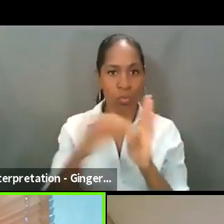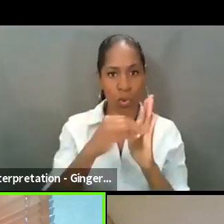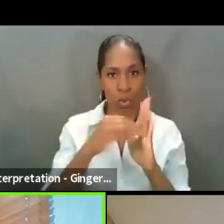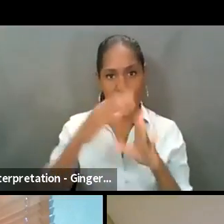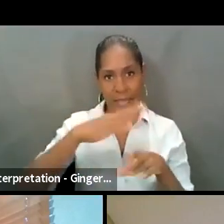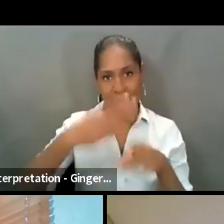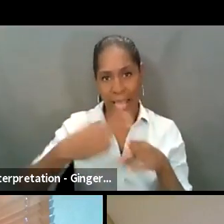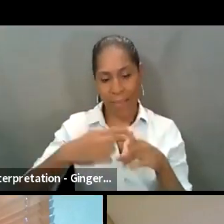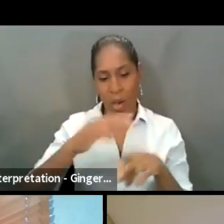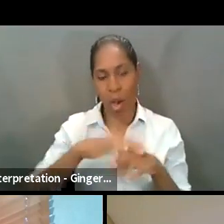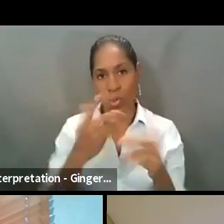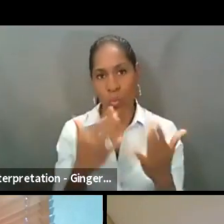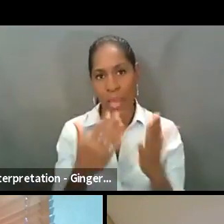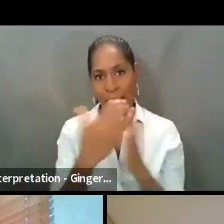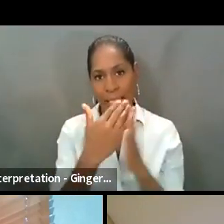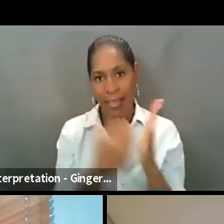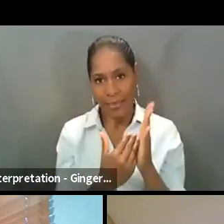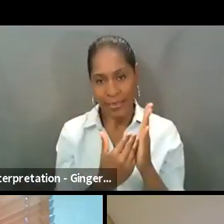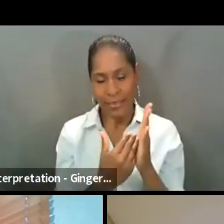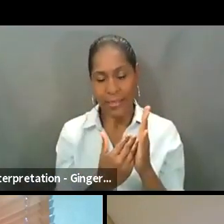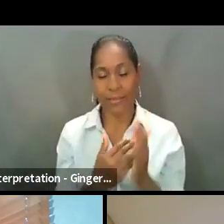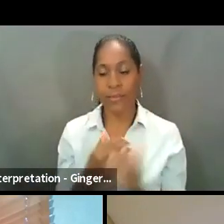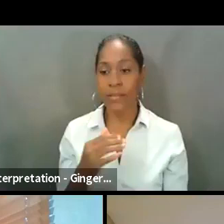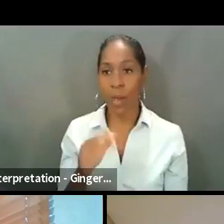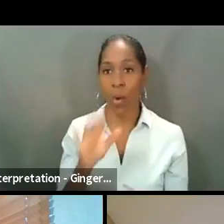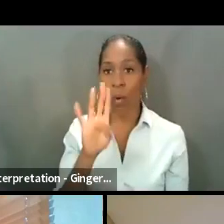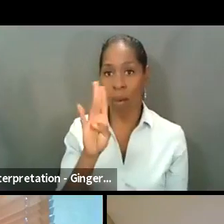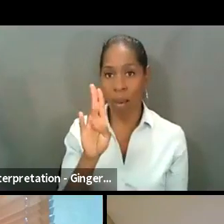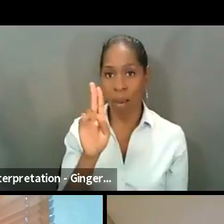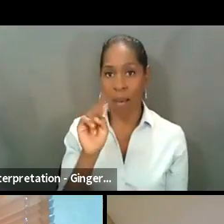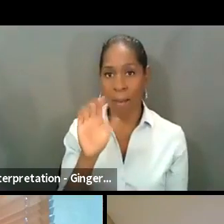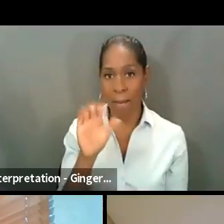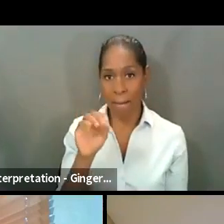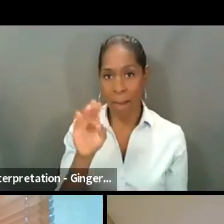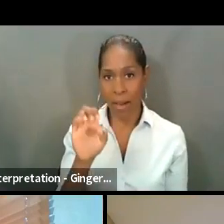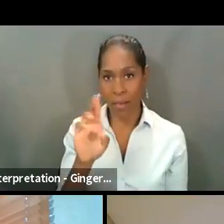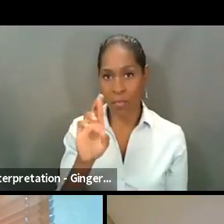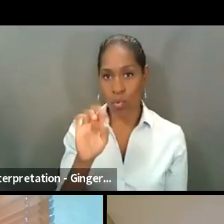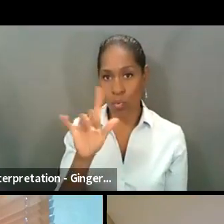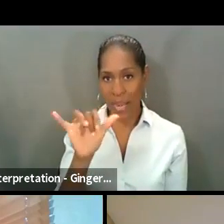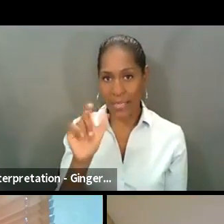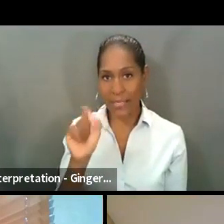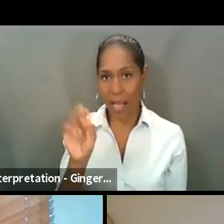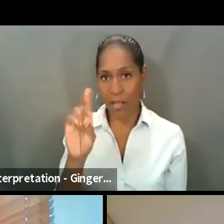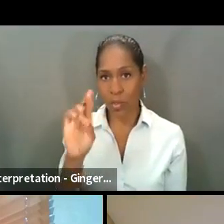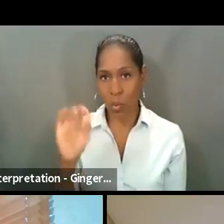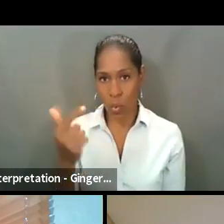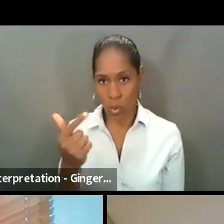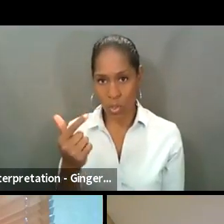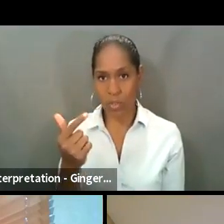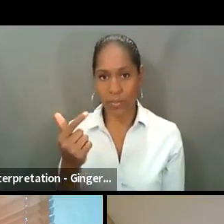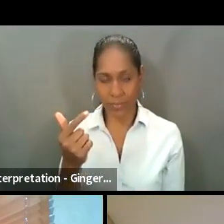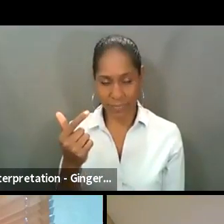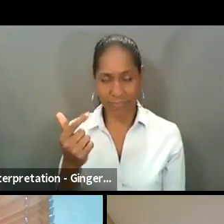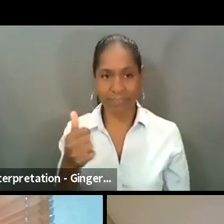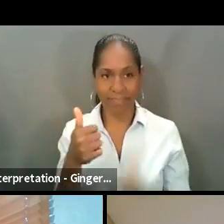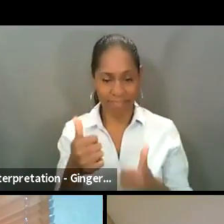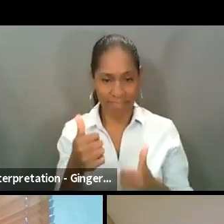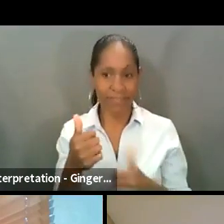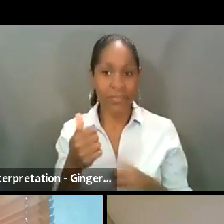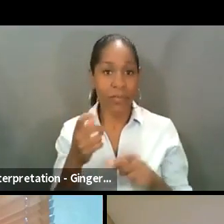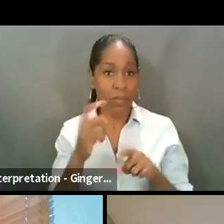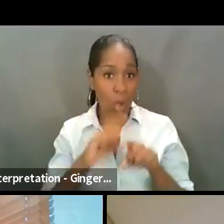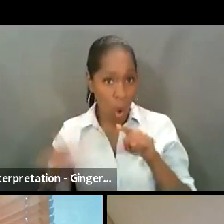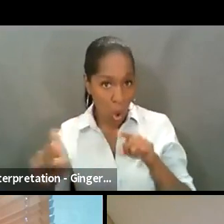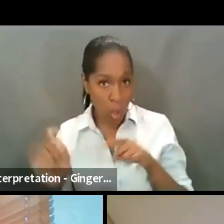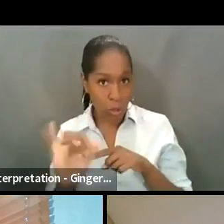That's great. So that's buncombeready.org. Yes. And then there's also a phone number. And then if all else fails, Google will direct me to some